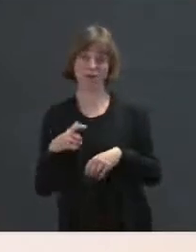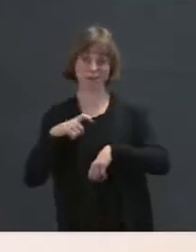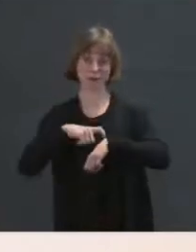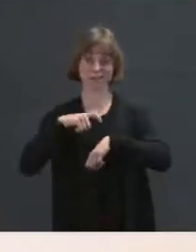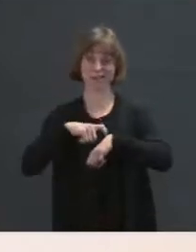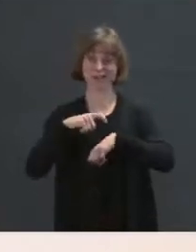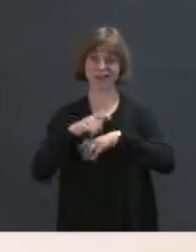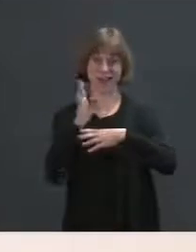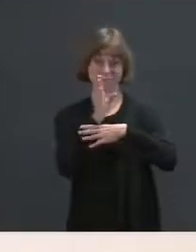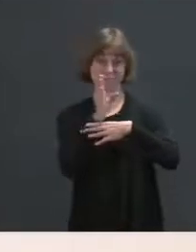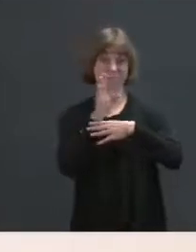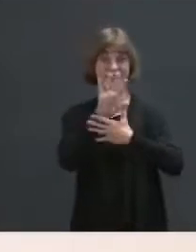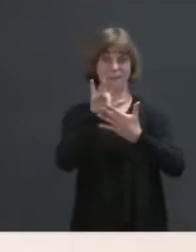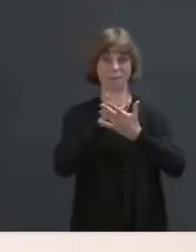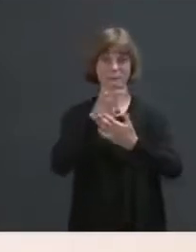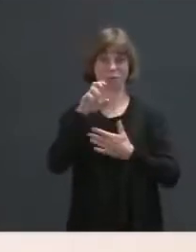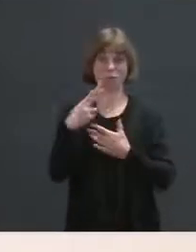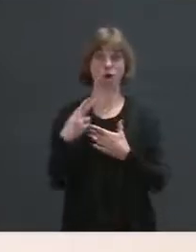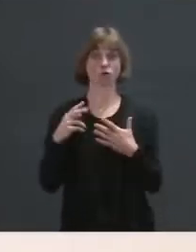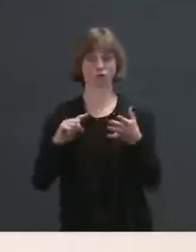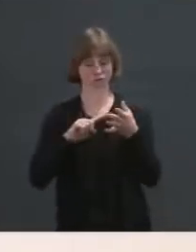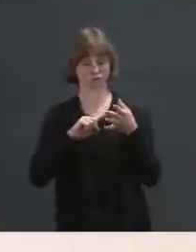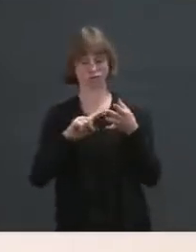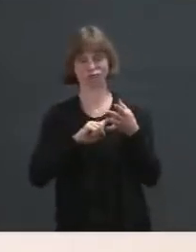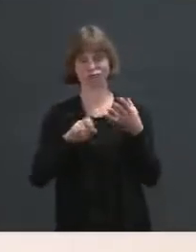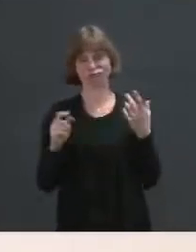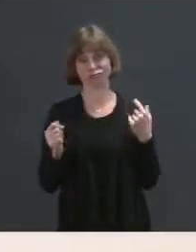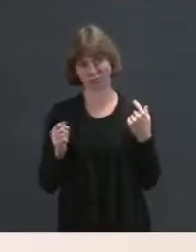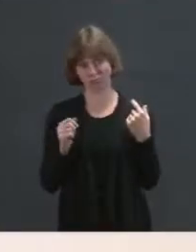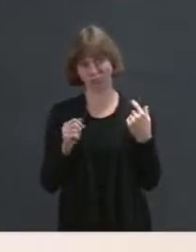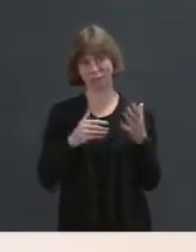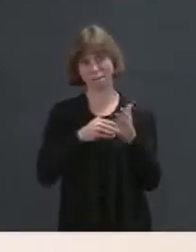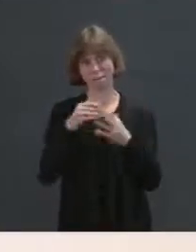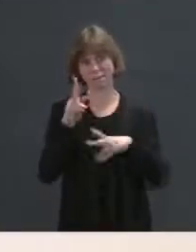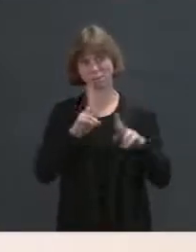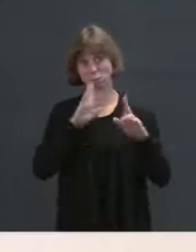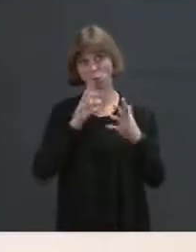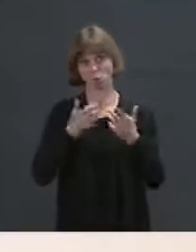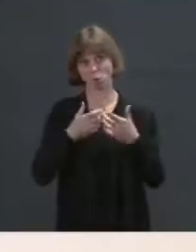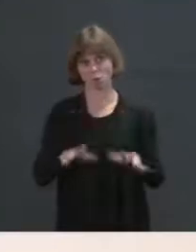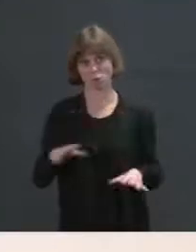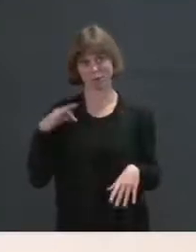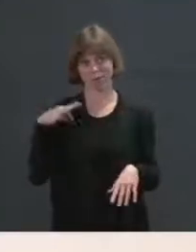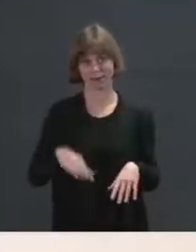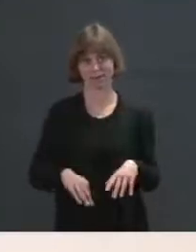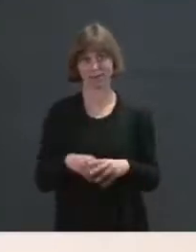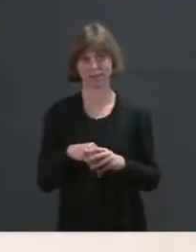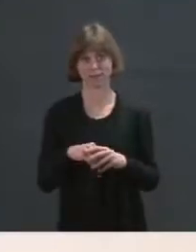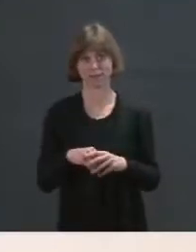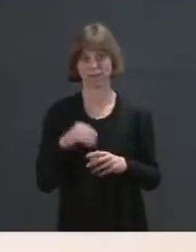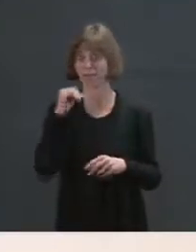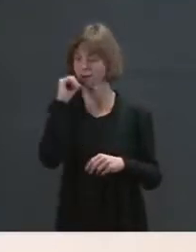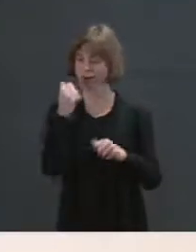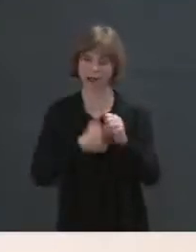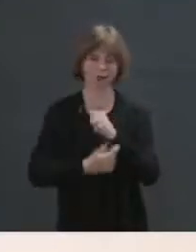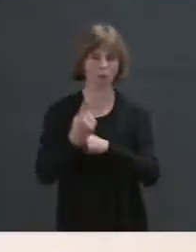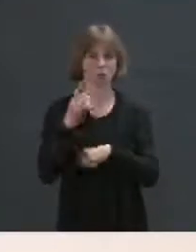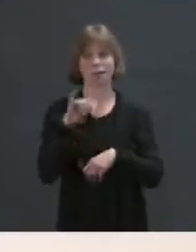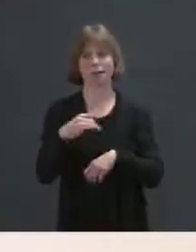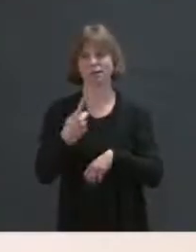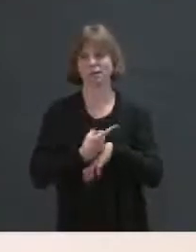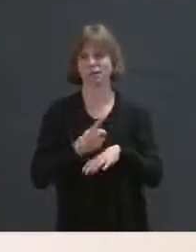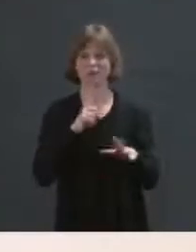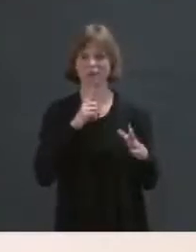the middle of March when millions of people would lose their benefits. And it's not everybody on that day, and there's